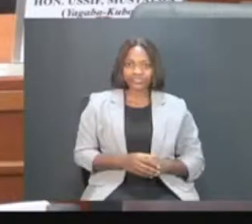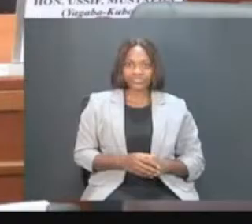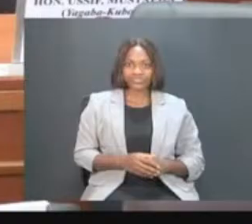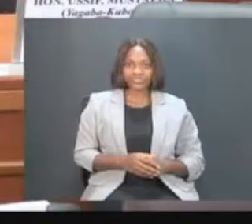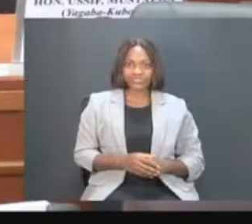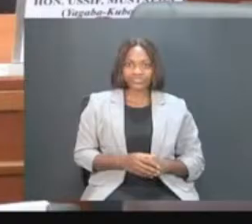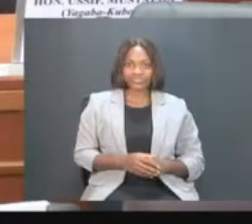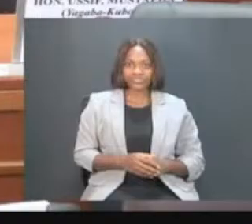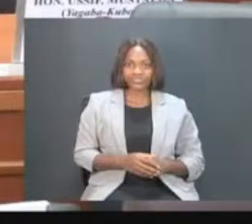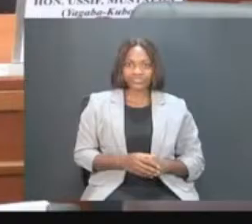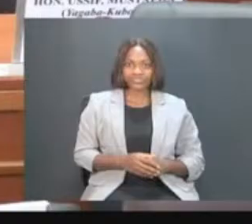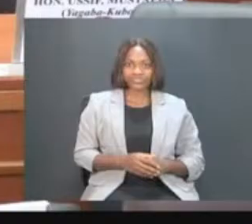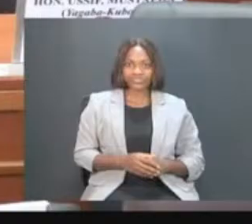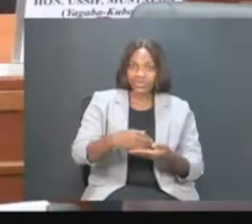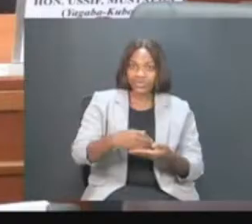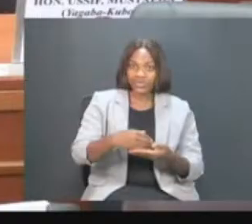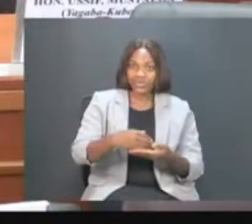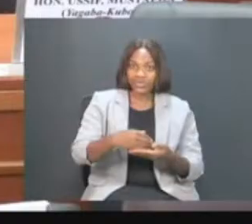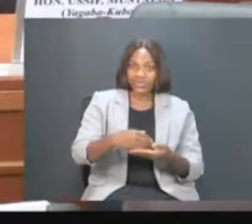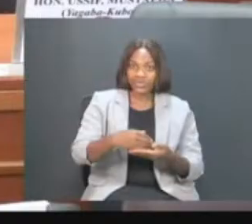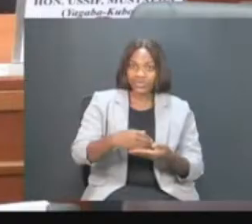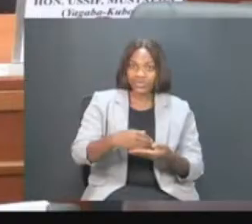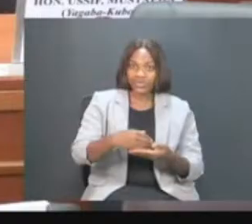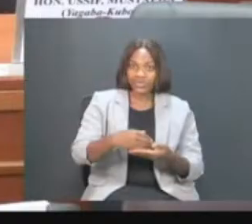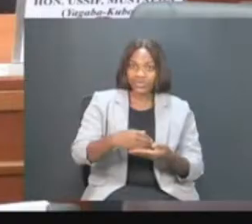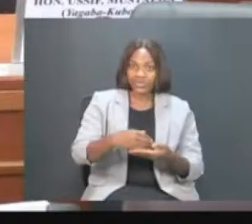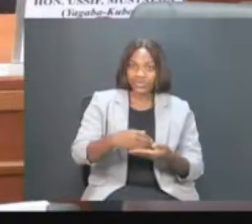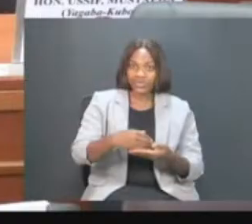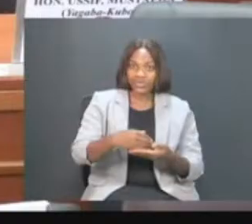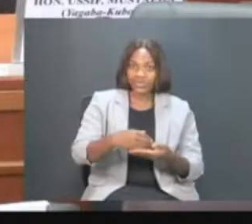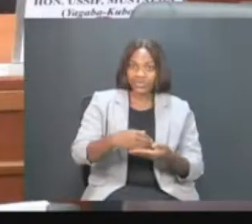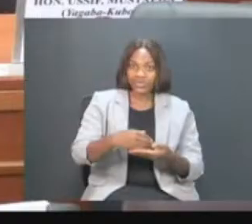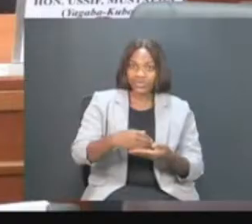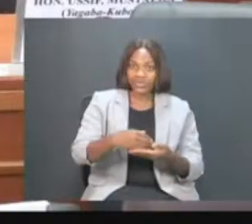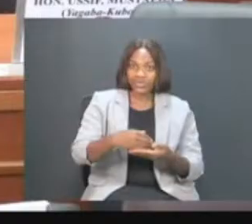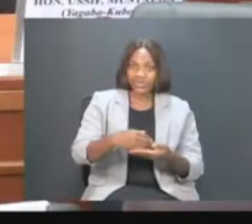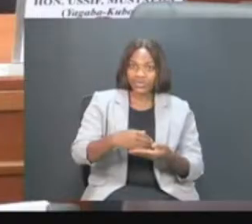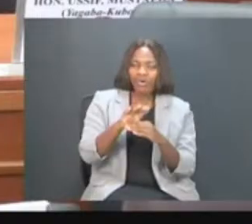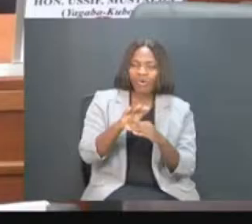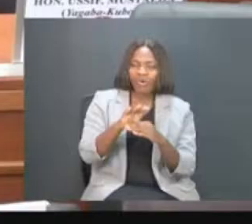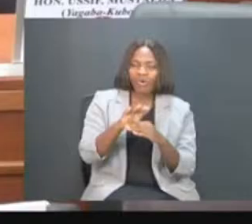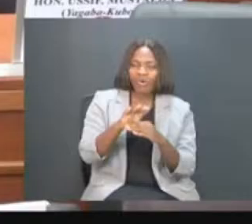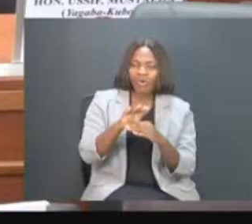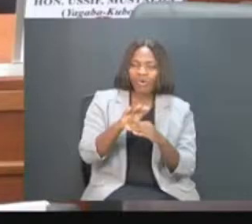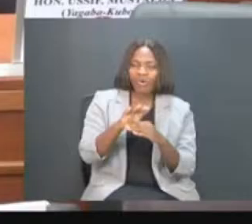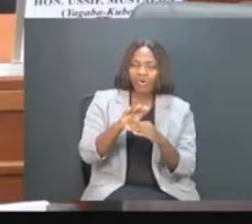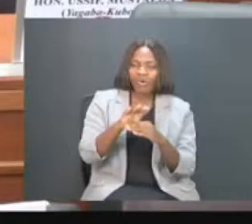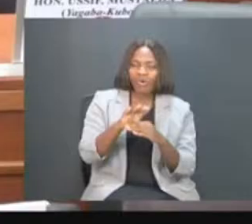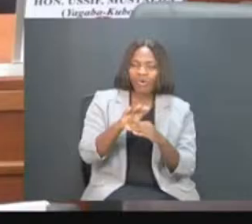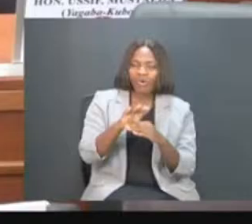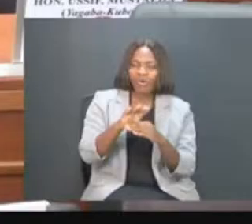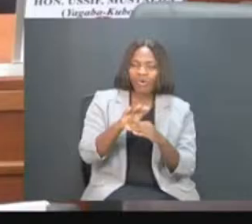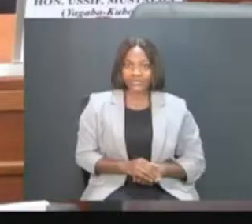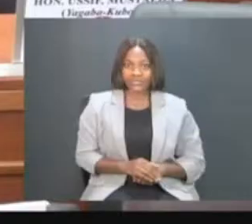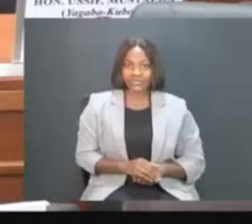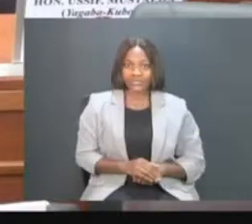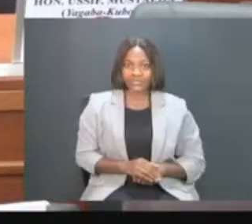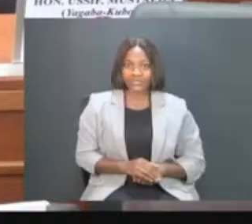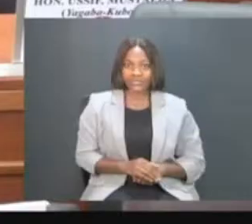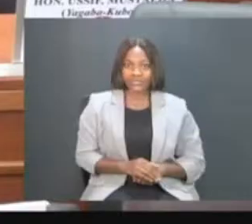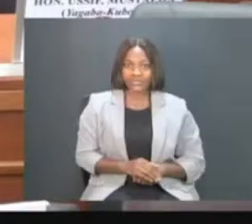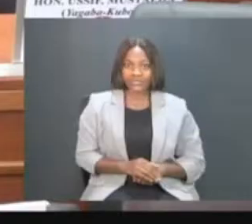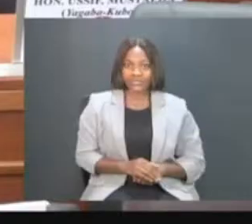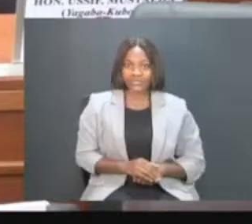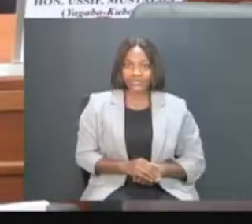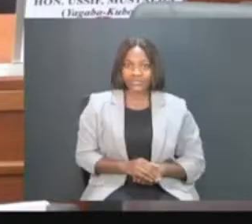cooperatives, companies, and other industry associations, as well as community-based organizations, rather than